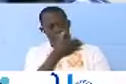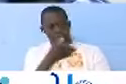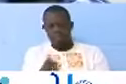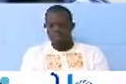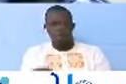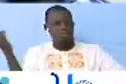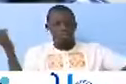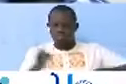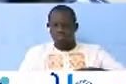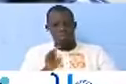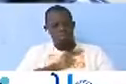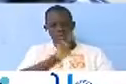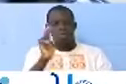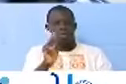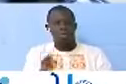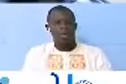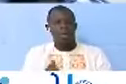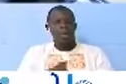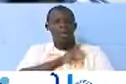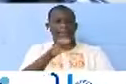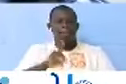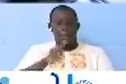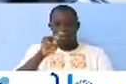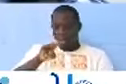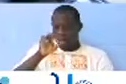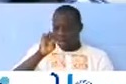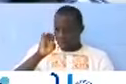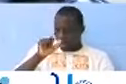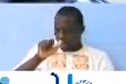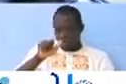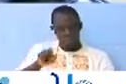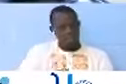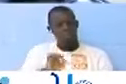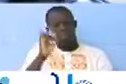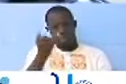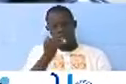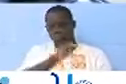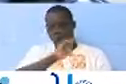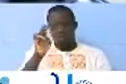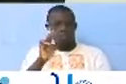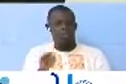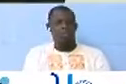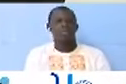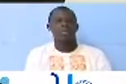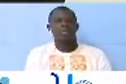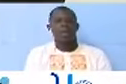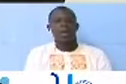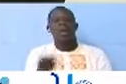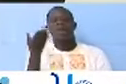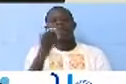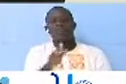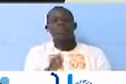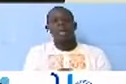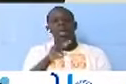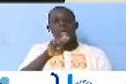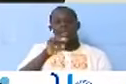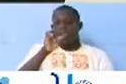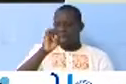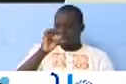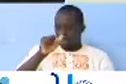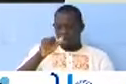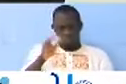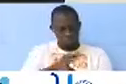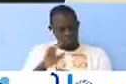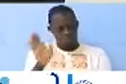There. There. At the NIA. NIA. Yes, at the NIA. Apart from the NIA, did he go to any